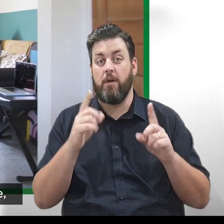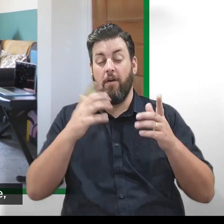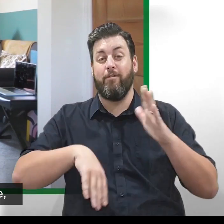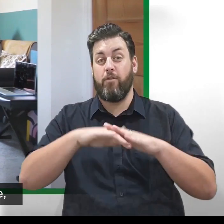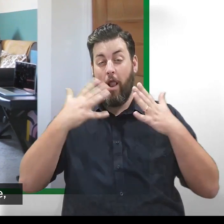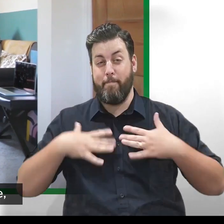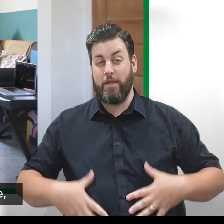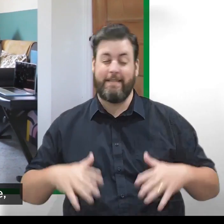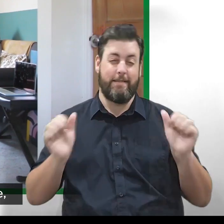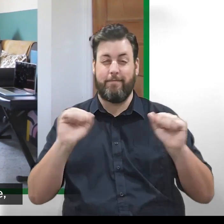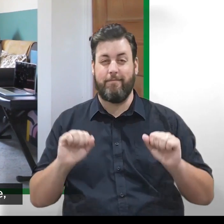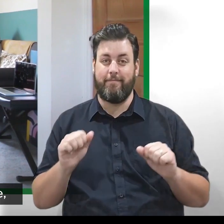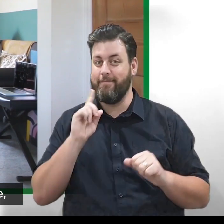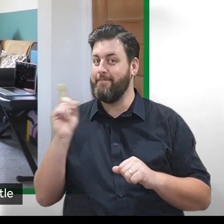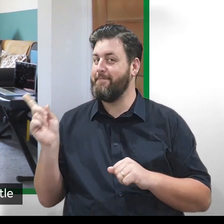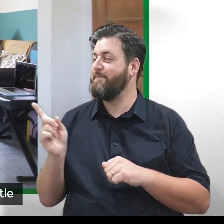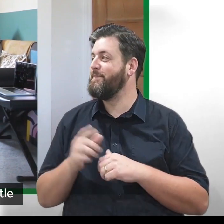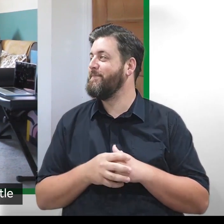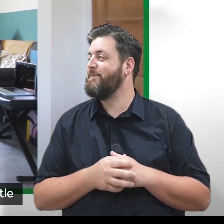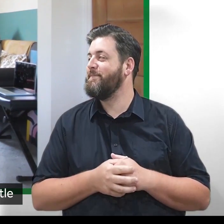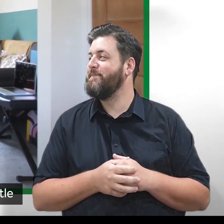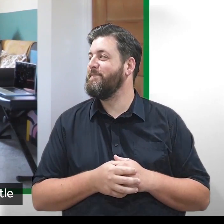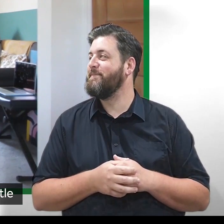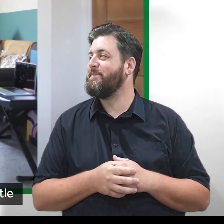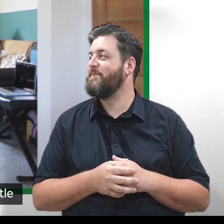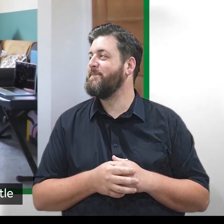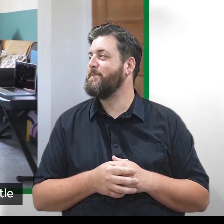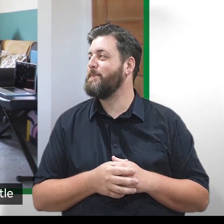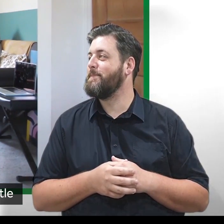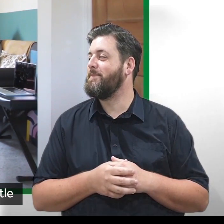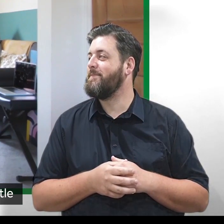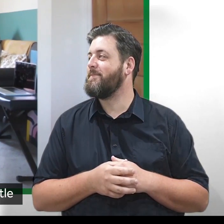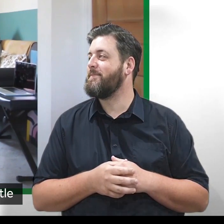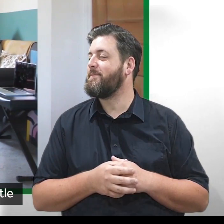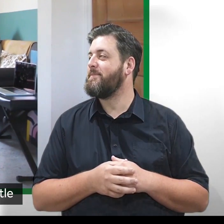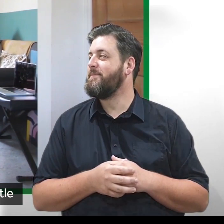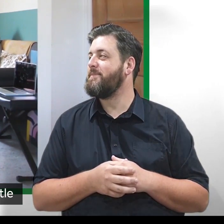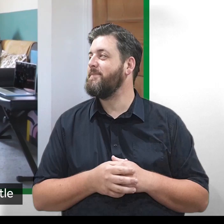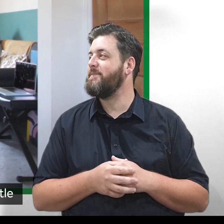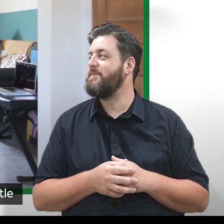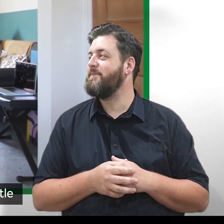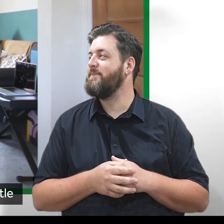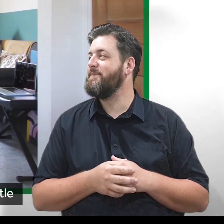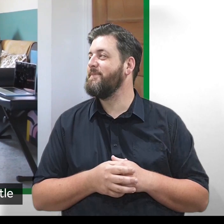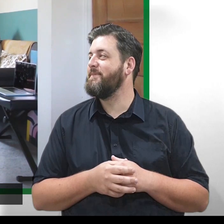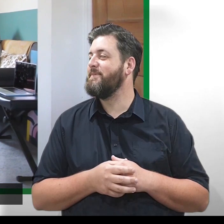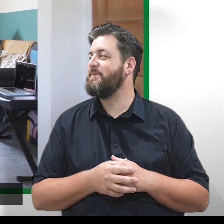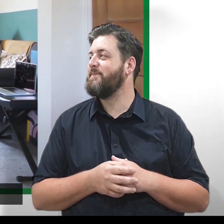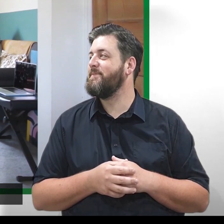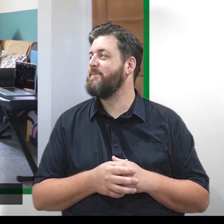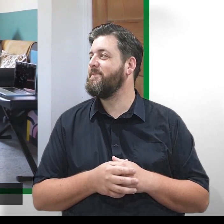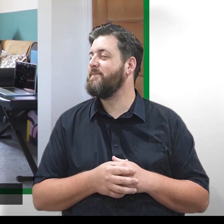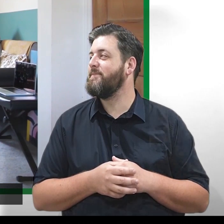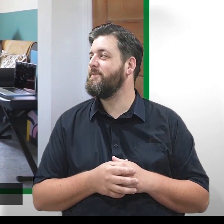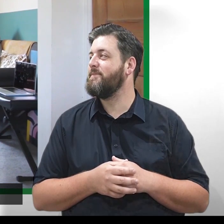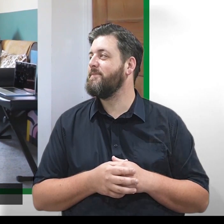give our whole bodies a shake. So we're going to shake, shake, shake every bit of our body, every little bit. Shake,